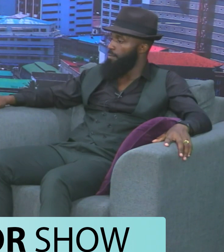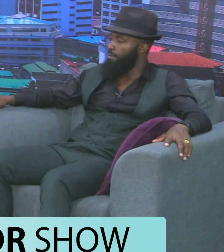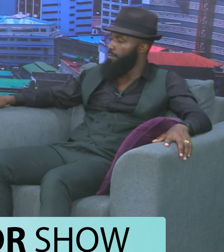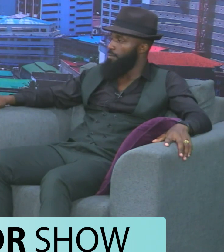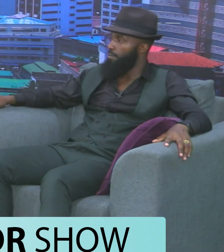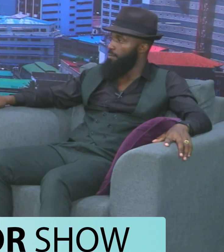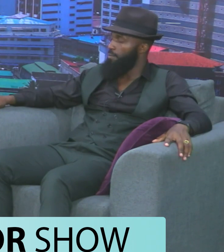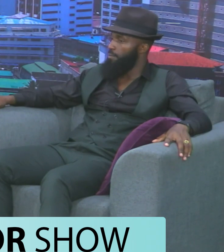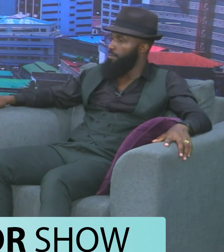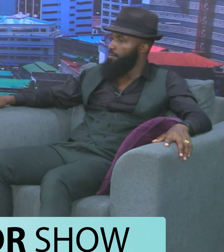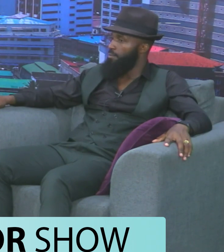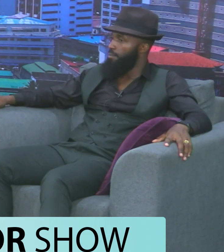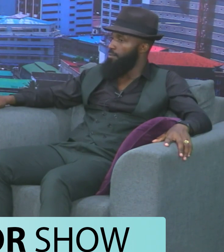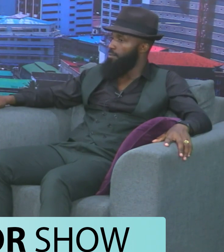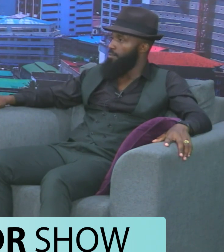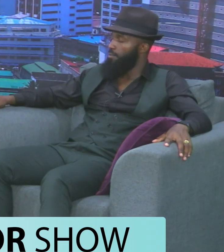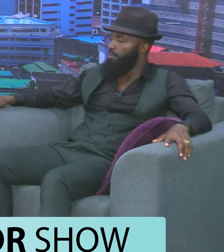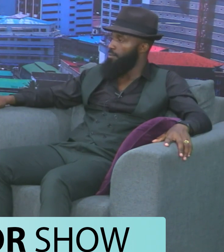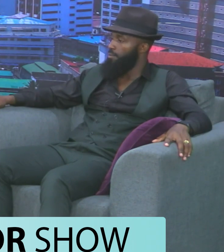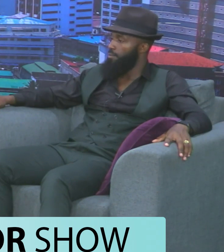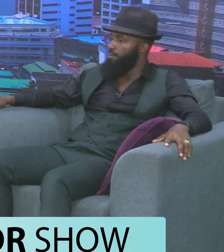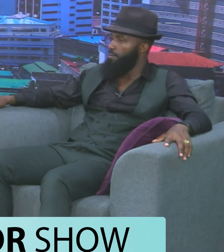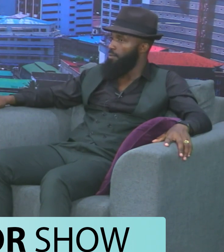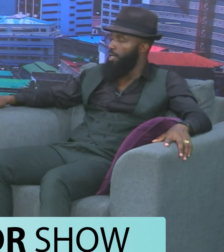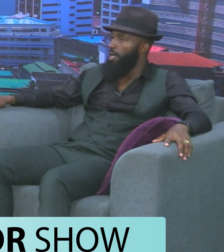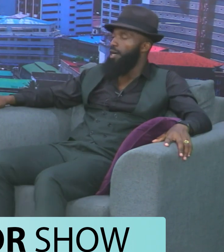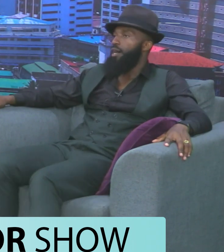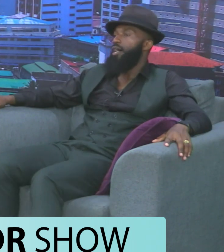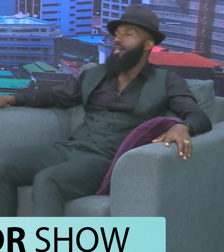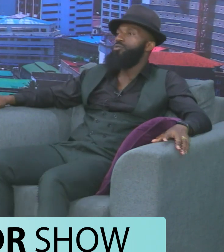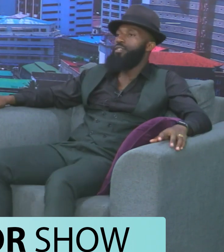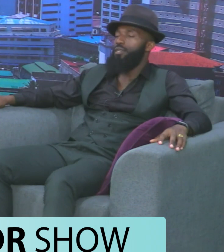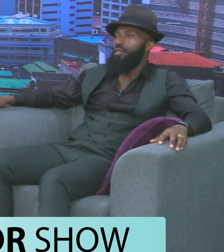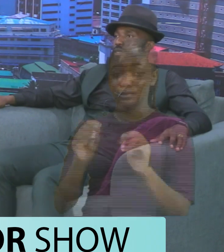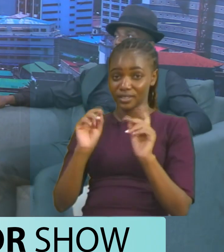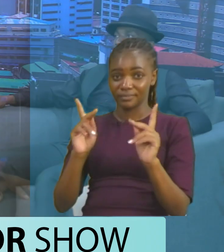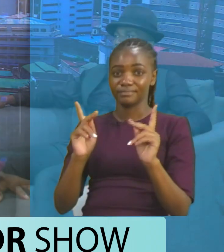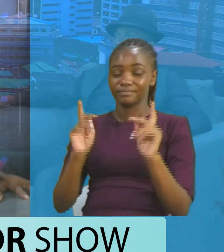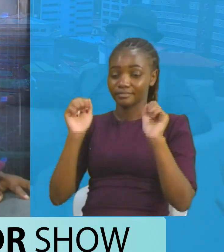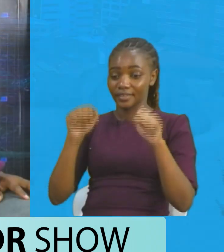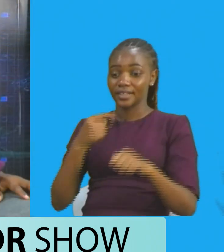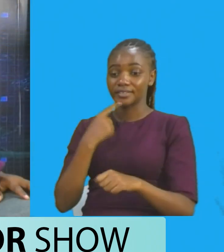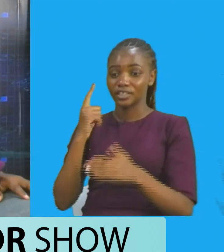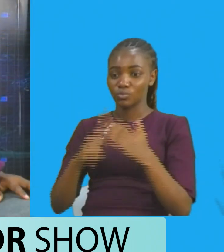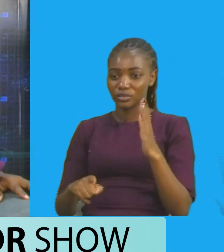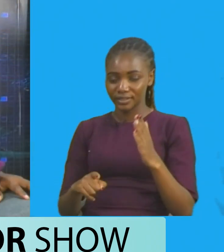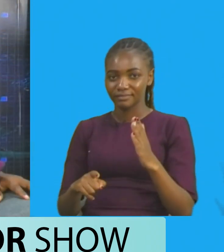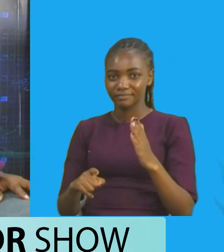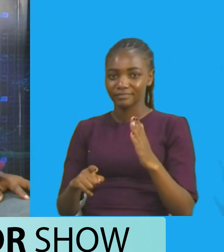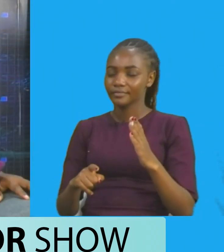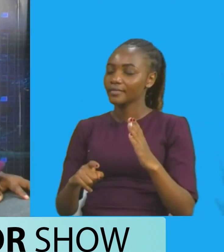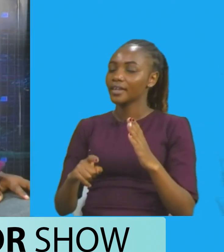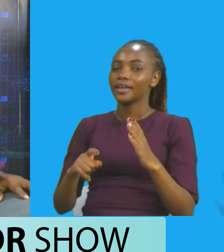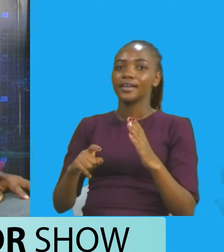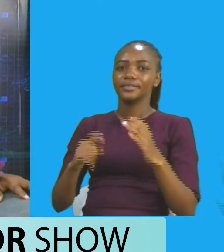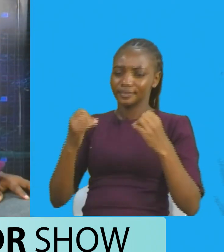maybe things concerning maybe catering. What would you tell them? I would say chase your dreams the way you